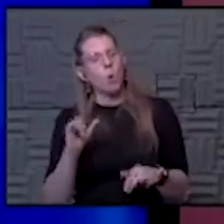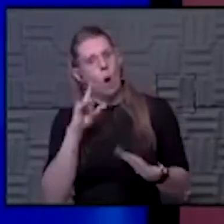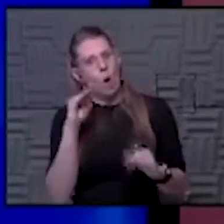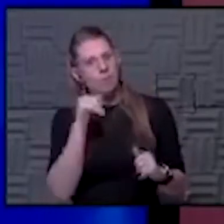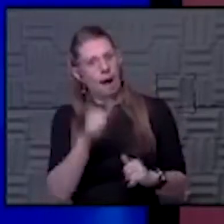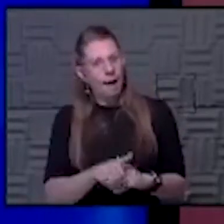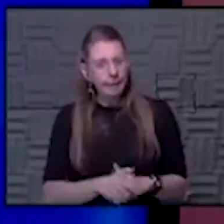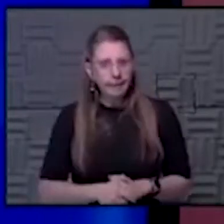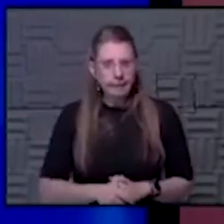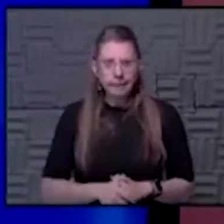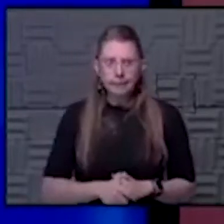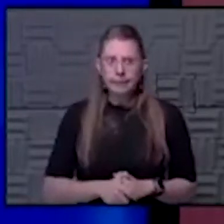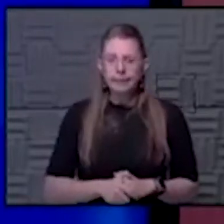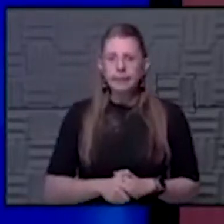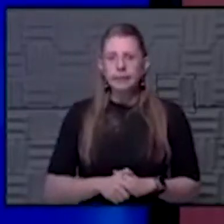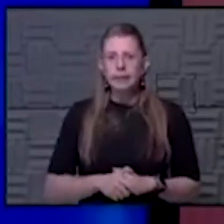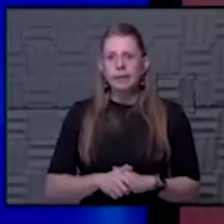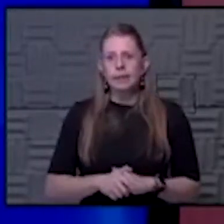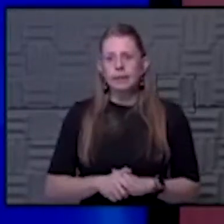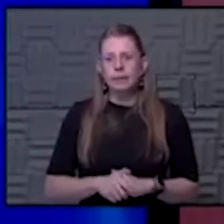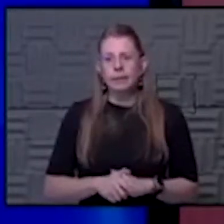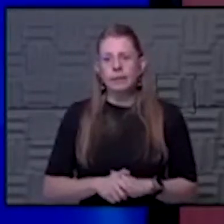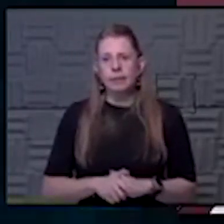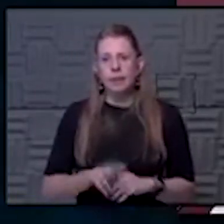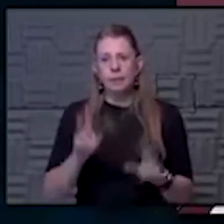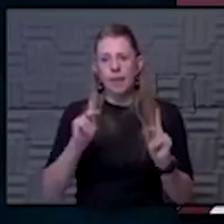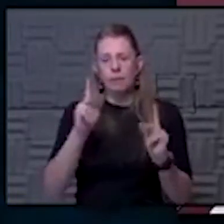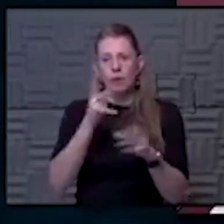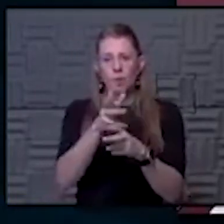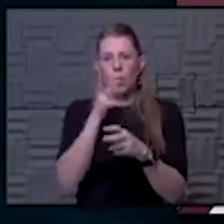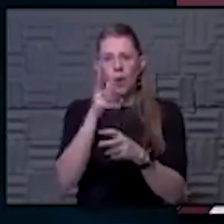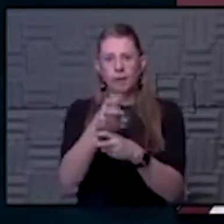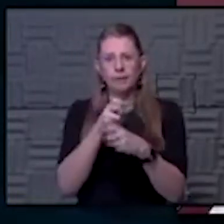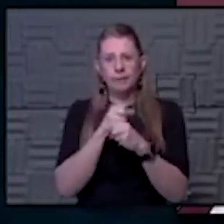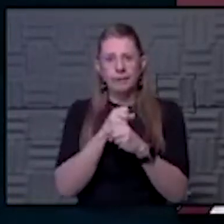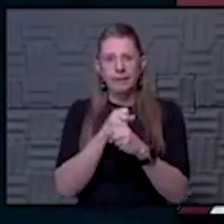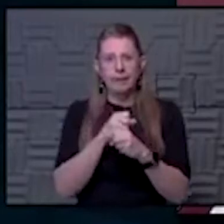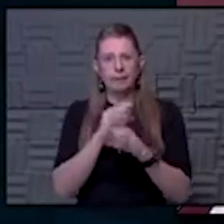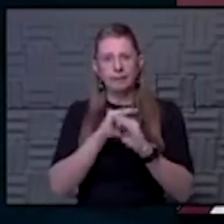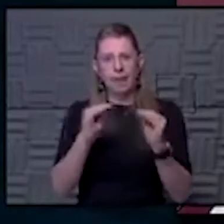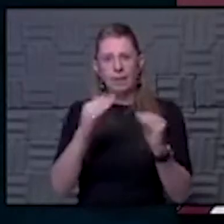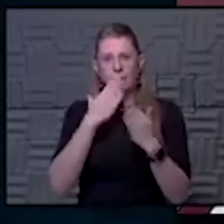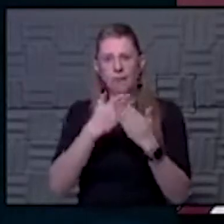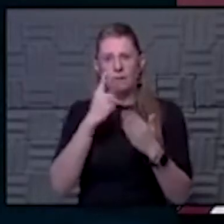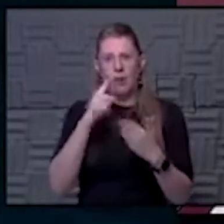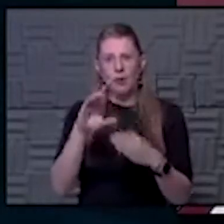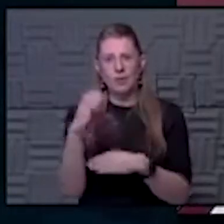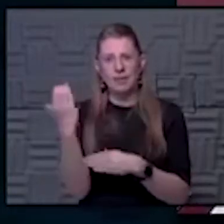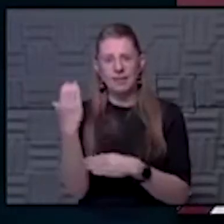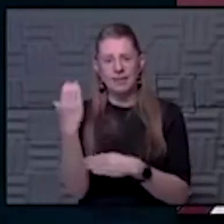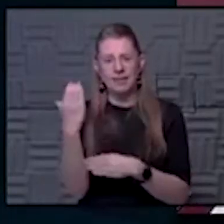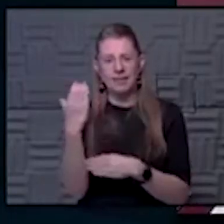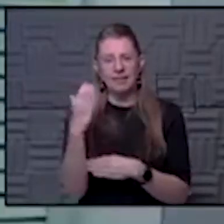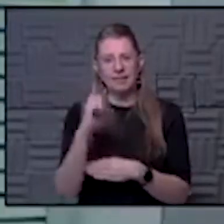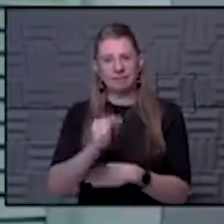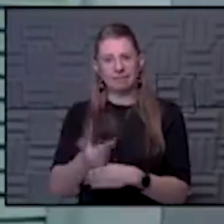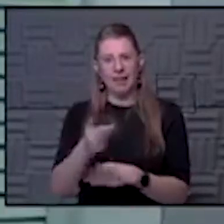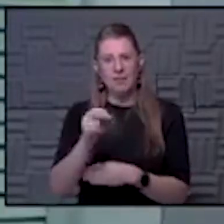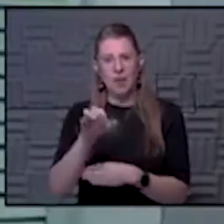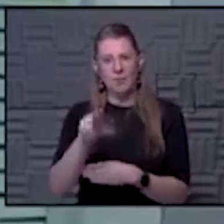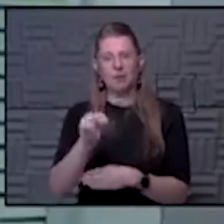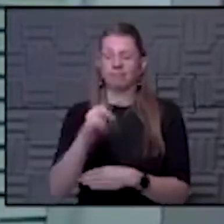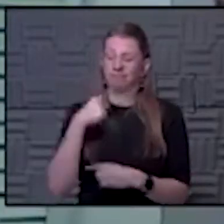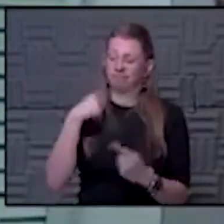not. Otherwise, people are going to get ashes and switches for Christmas. So, Dr. Norman? Yeah, I